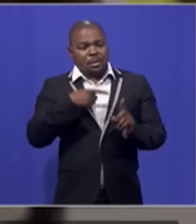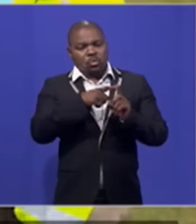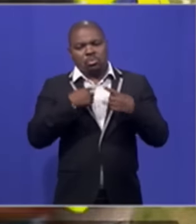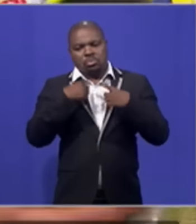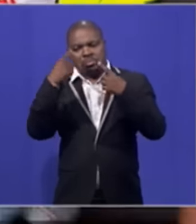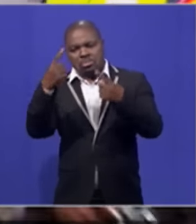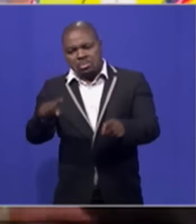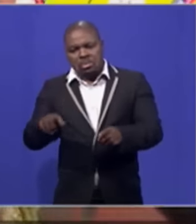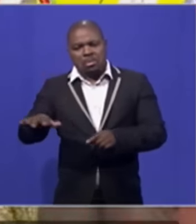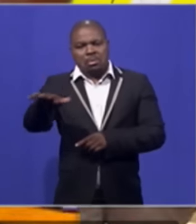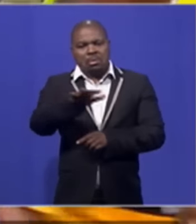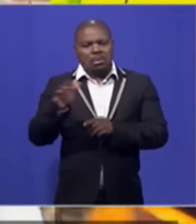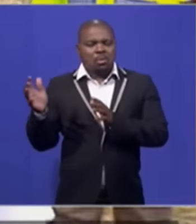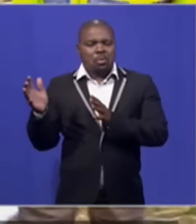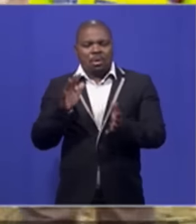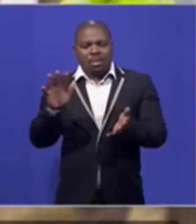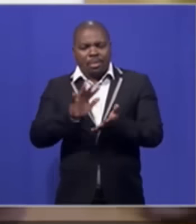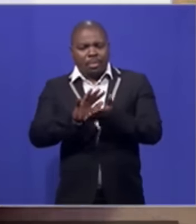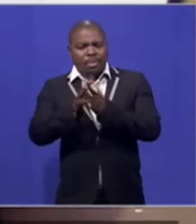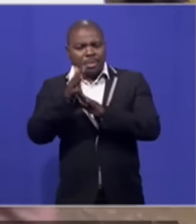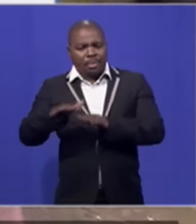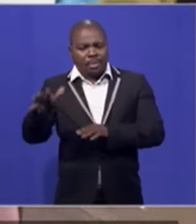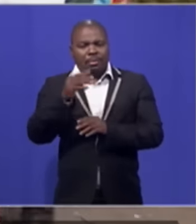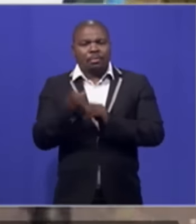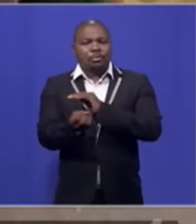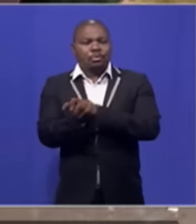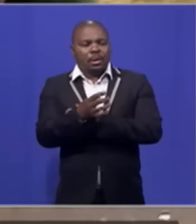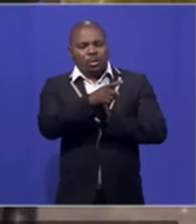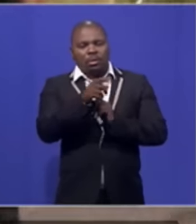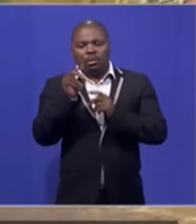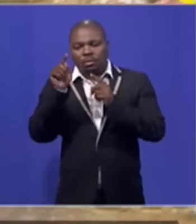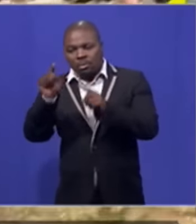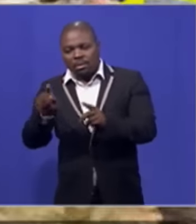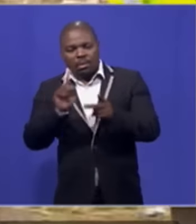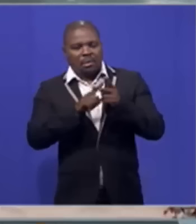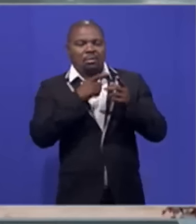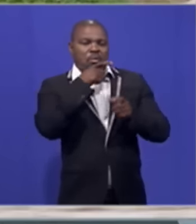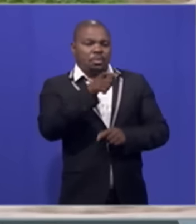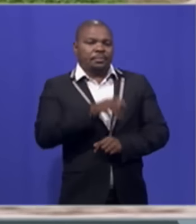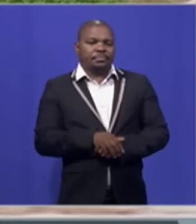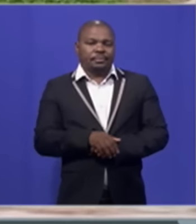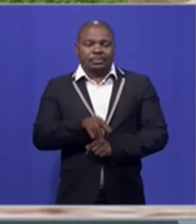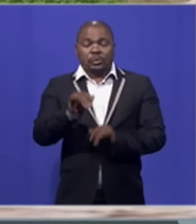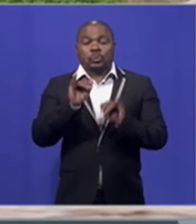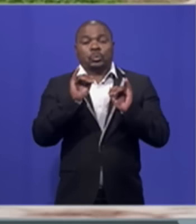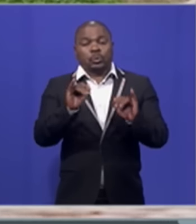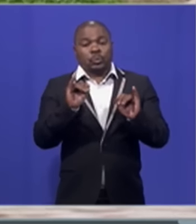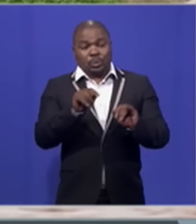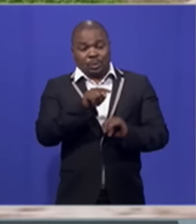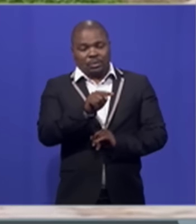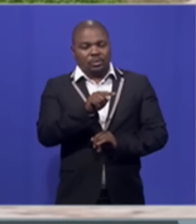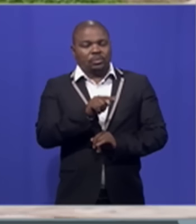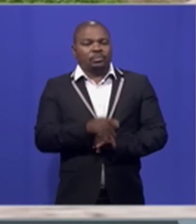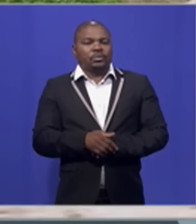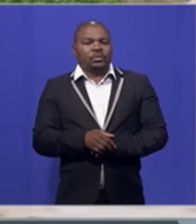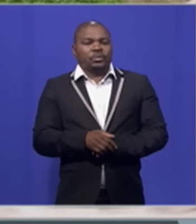tse thefutsweng ke dikgohola Mpumalanga. And it's a terrible occurrence. Our scholar